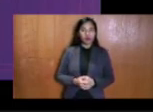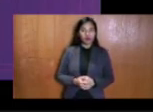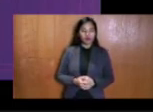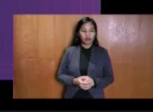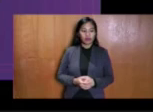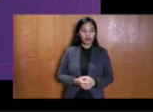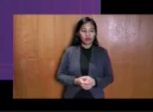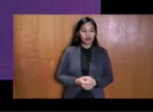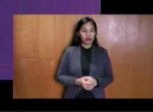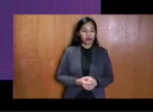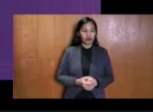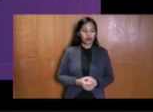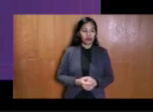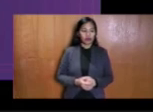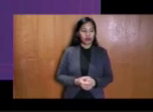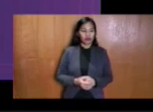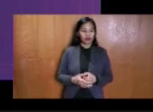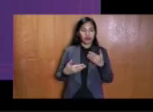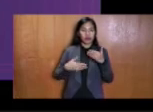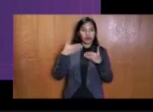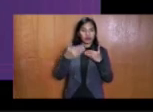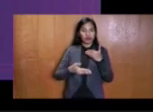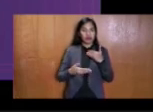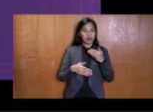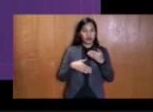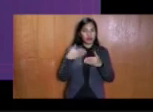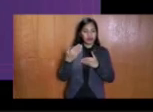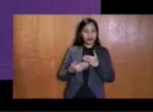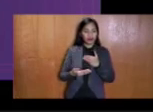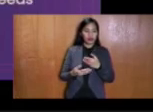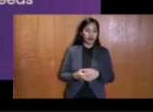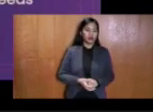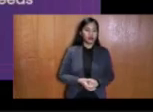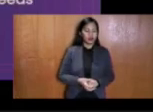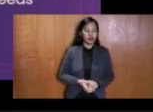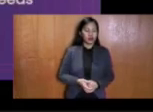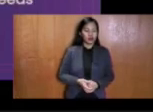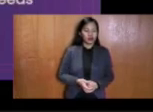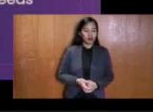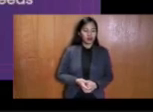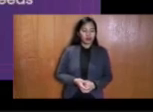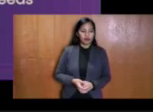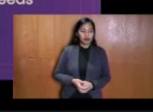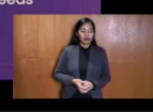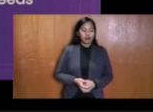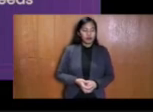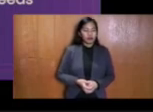more. I will probably just skip the details of this, please. And then,